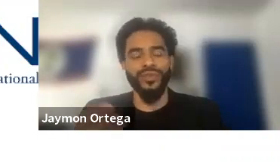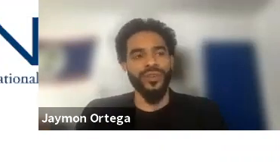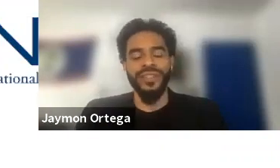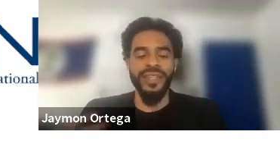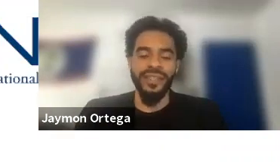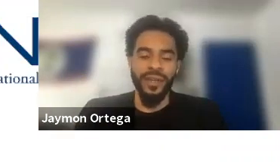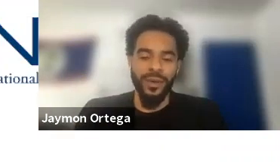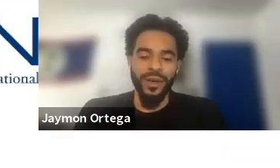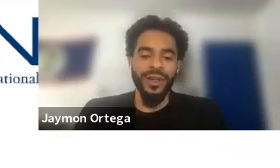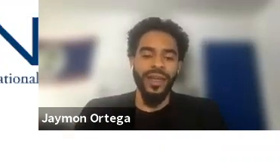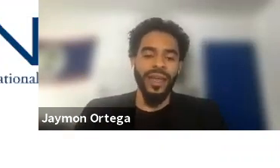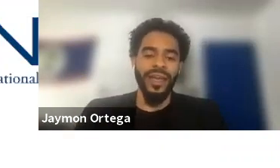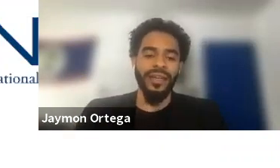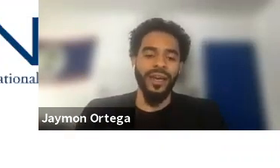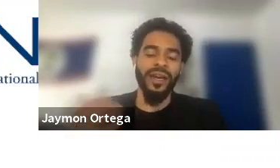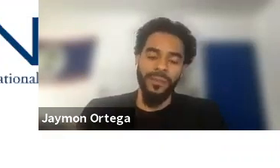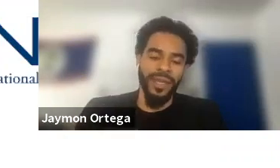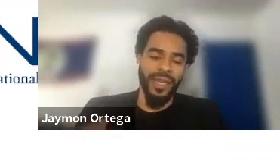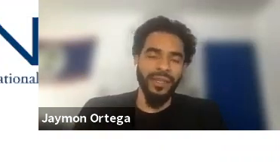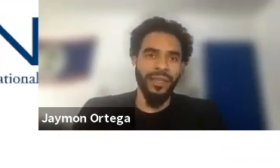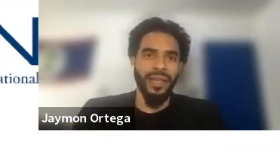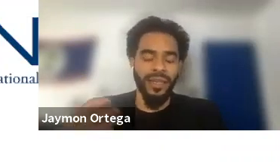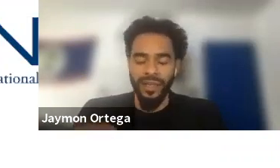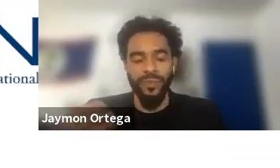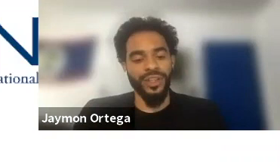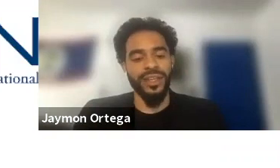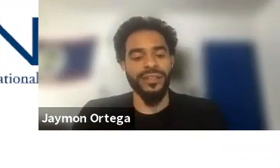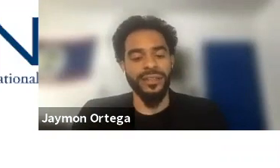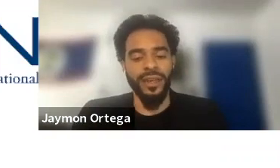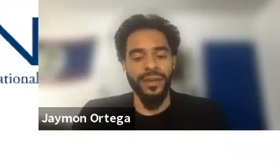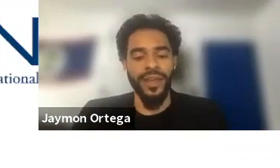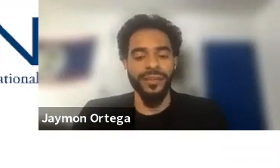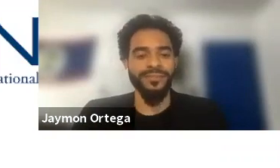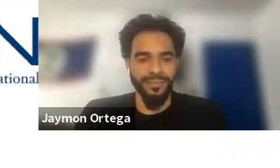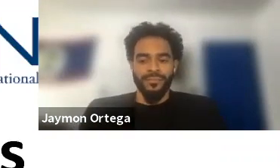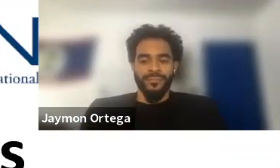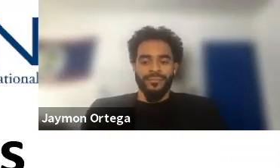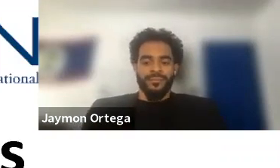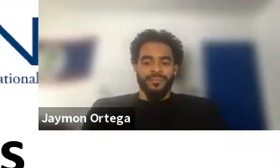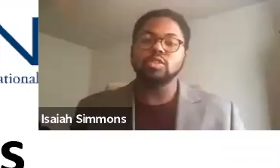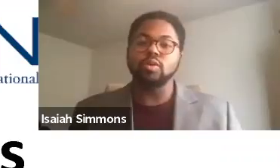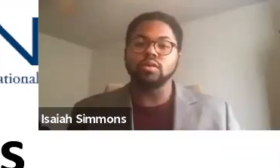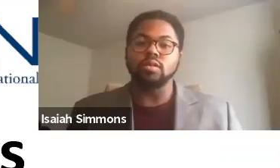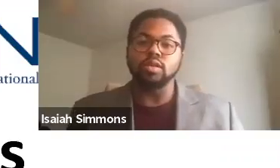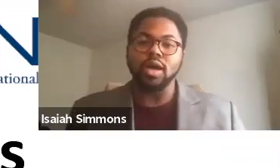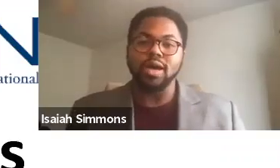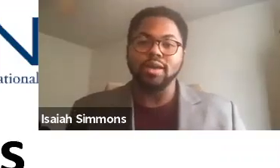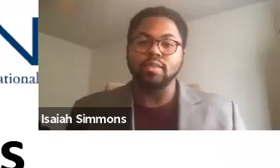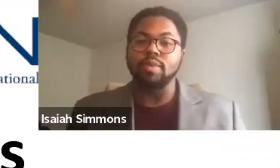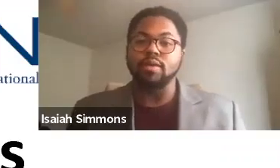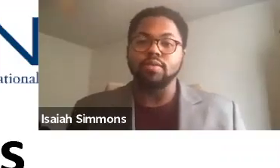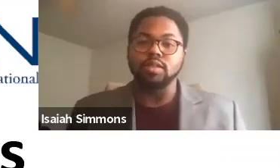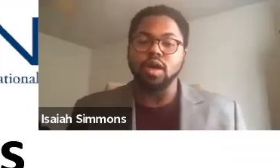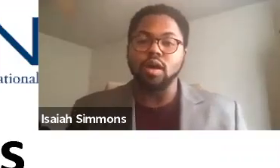to sort of tease that apart and complicate it in a racialized manner. Thank you. So as we are looking to